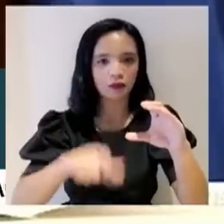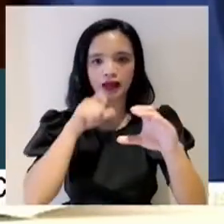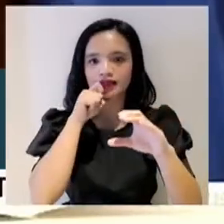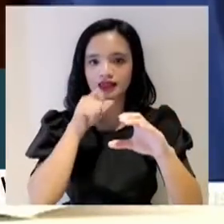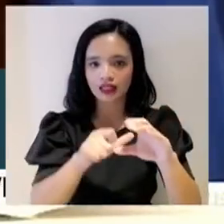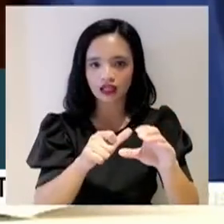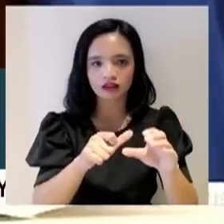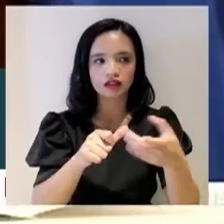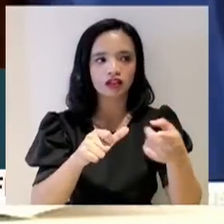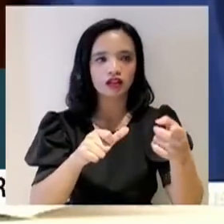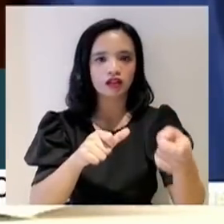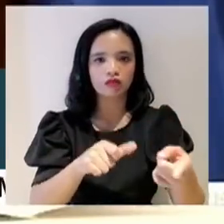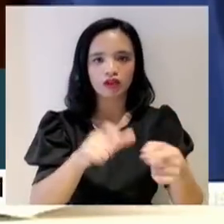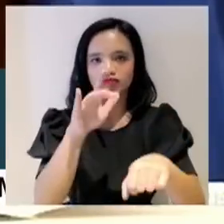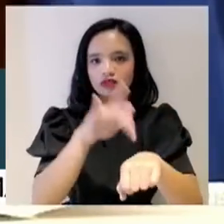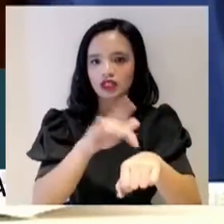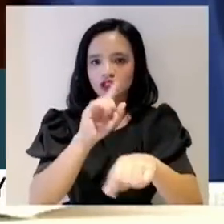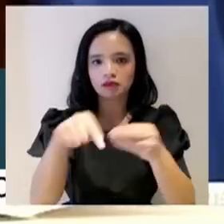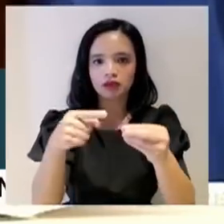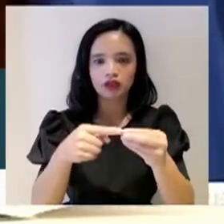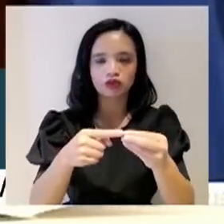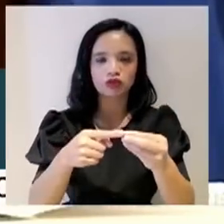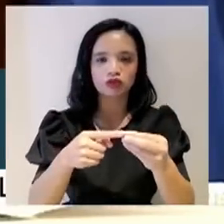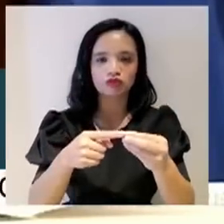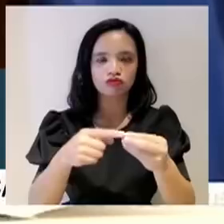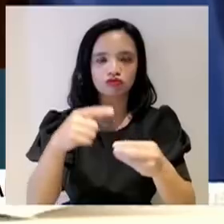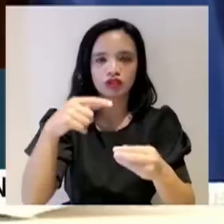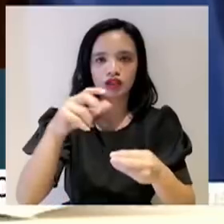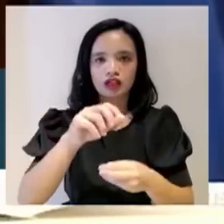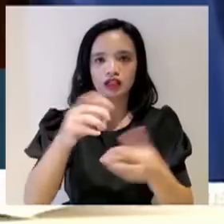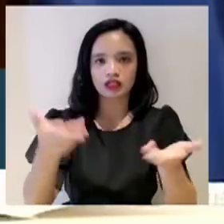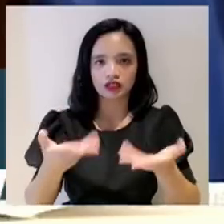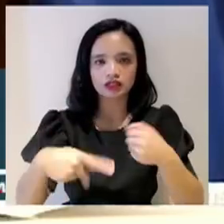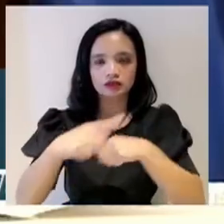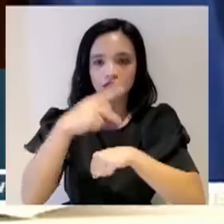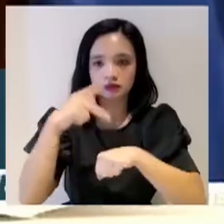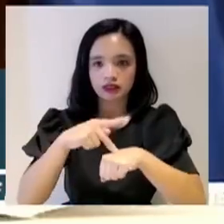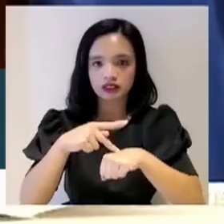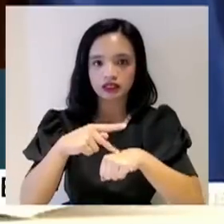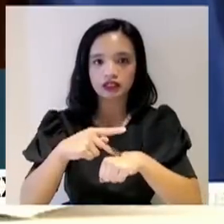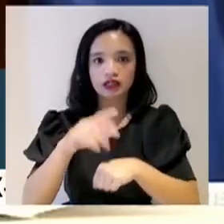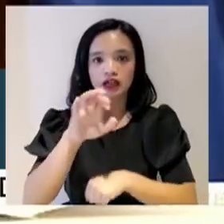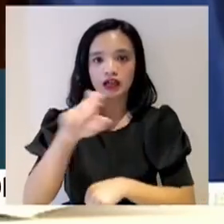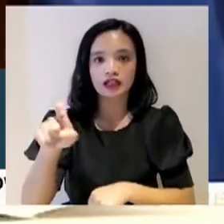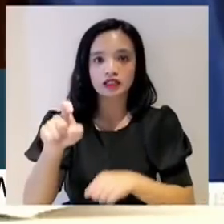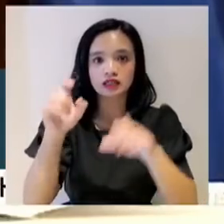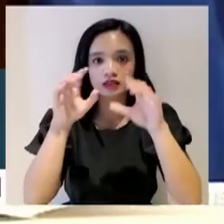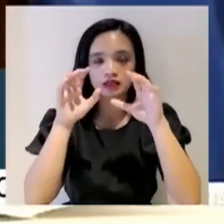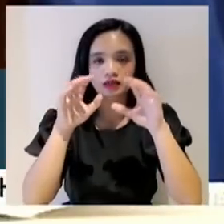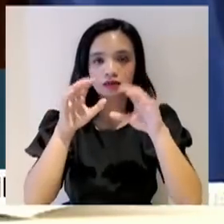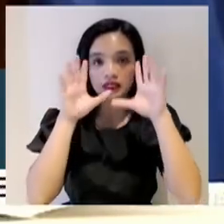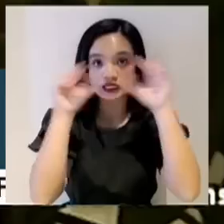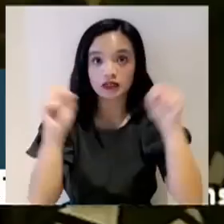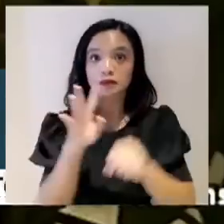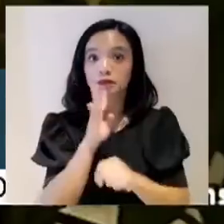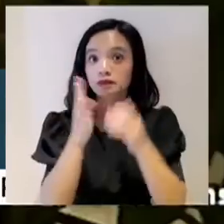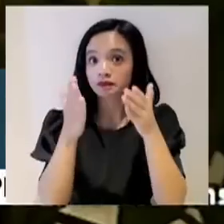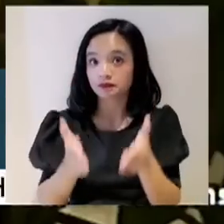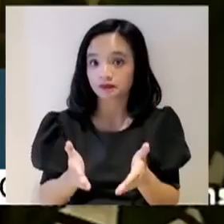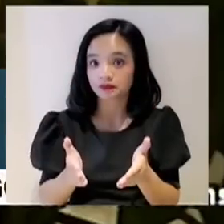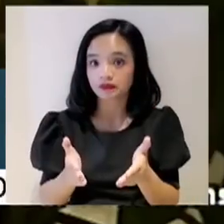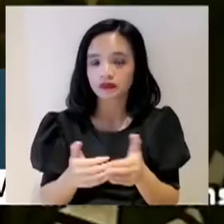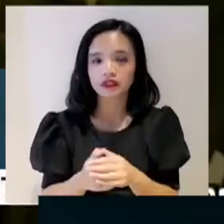affairs of the country. And as for former President Rodrigo Duterte, his former spokesperson said Duterte isn't bothered by the ruling.